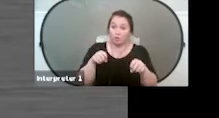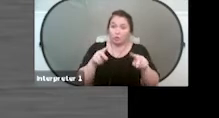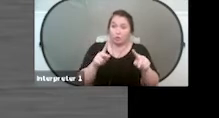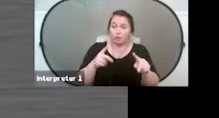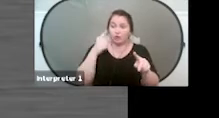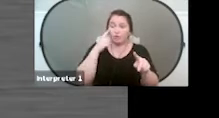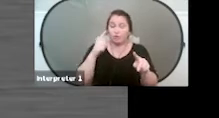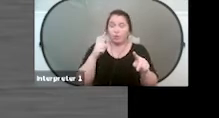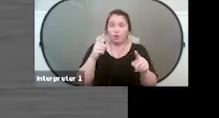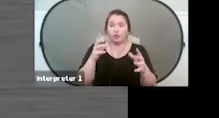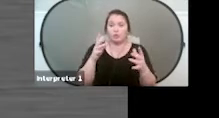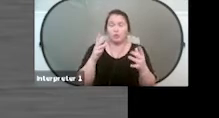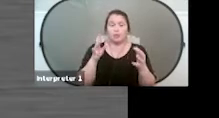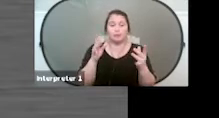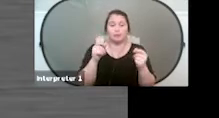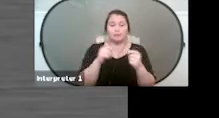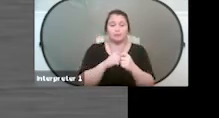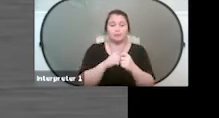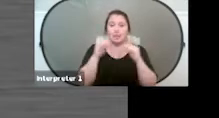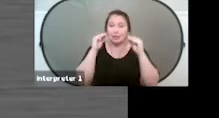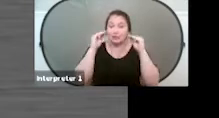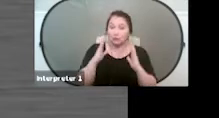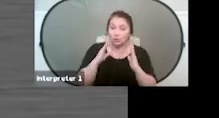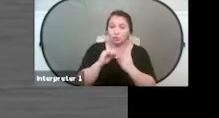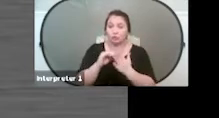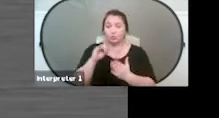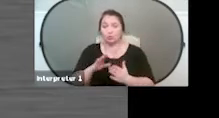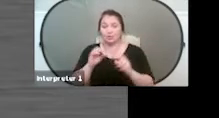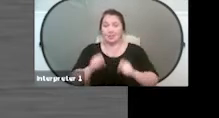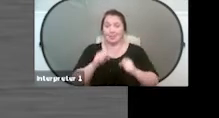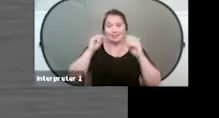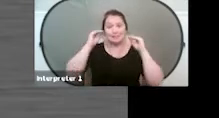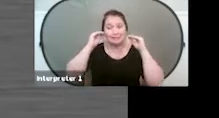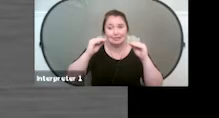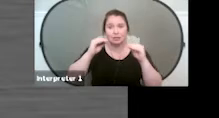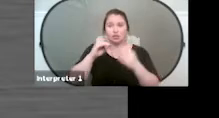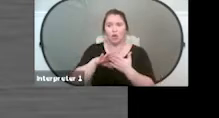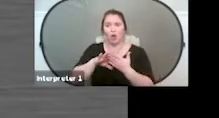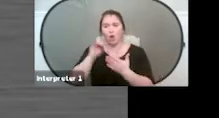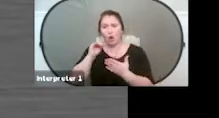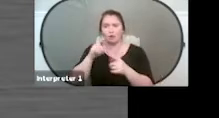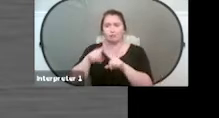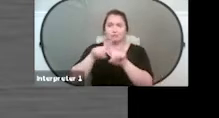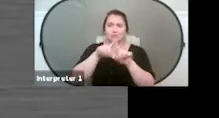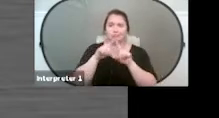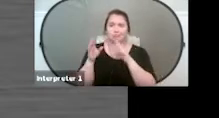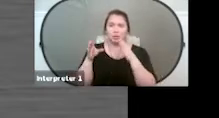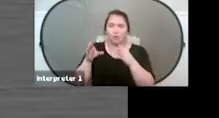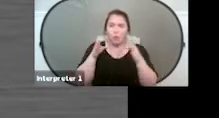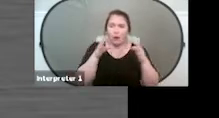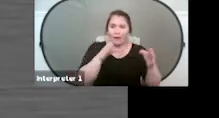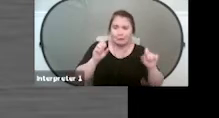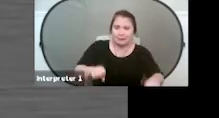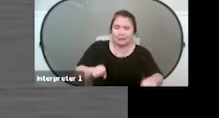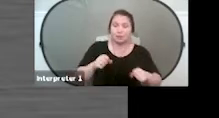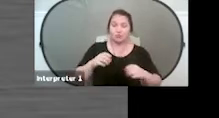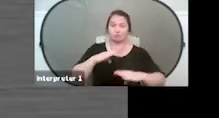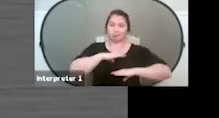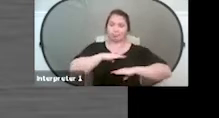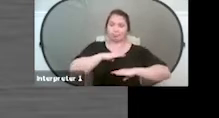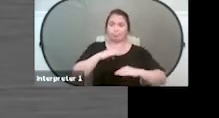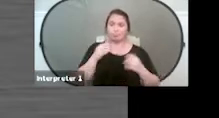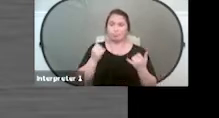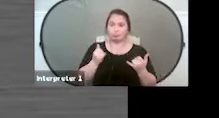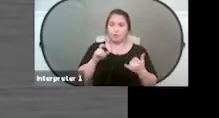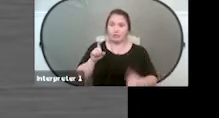for teachers and students to teach and learn in different ways, to meet our current needs. And I think